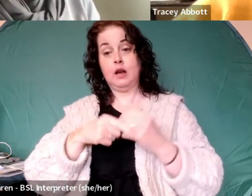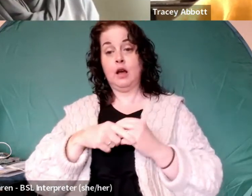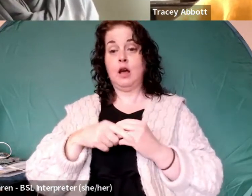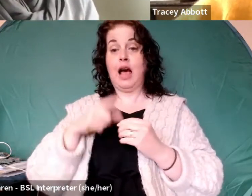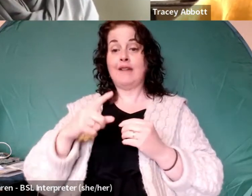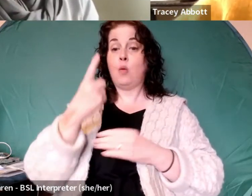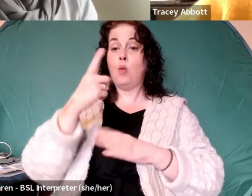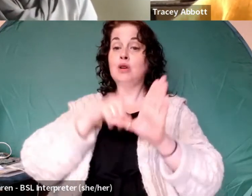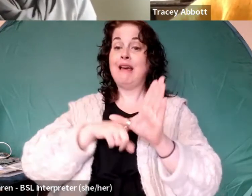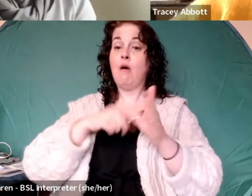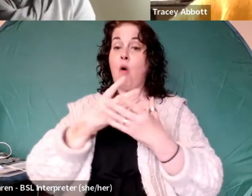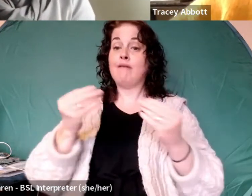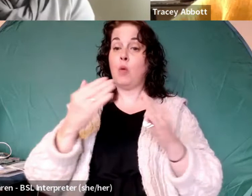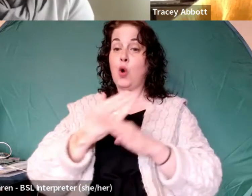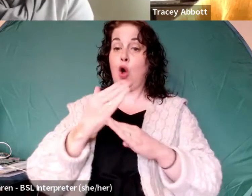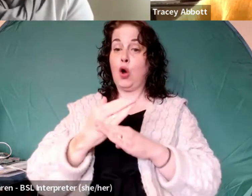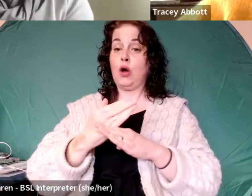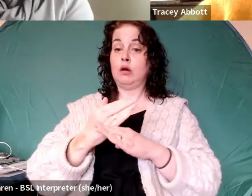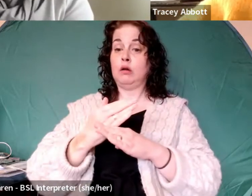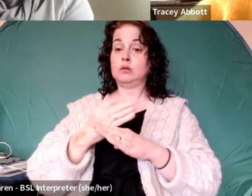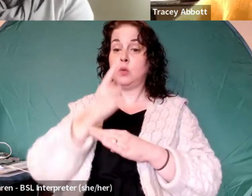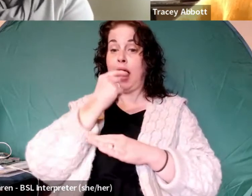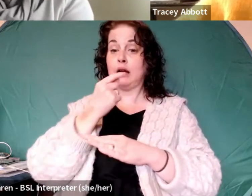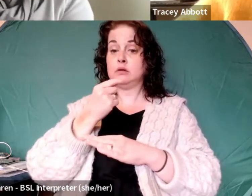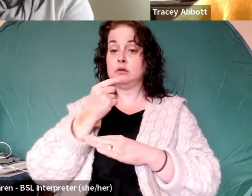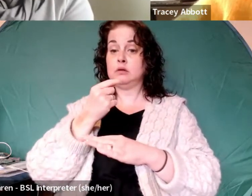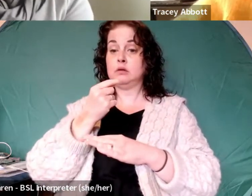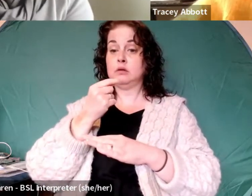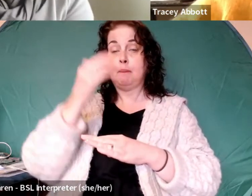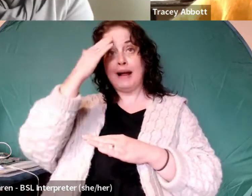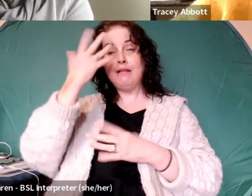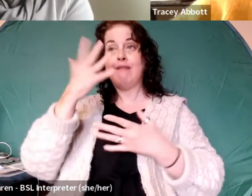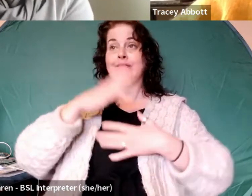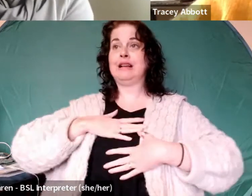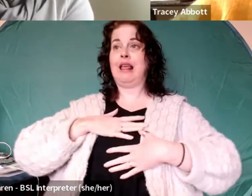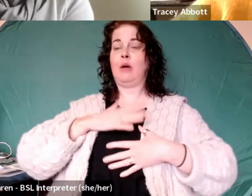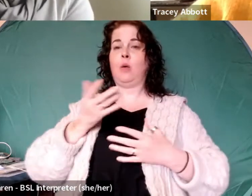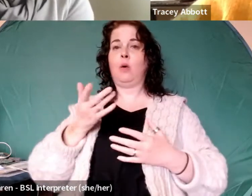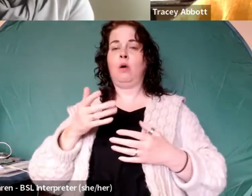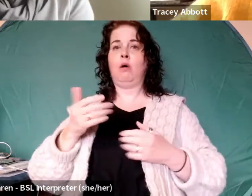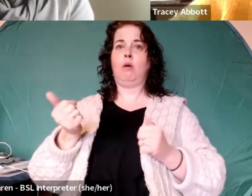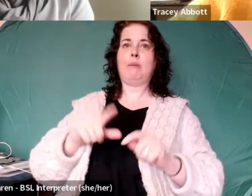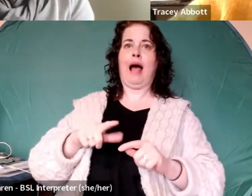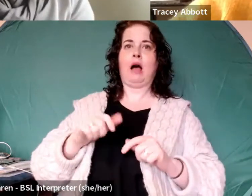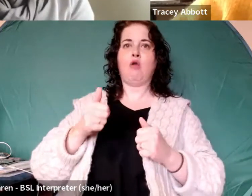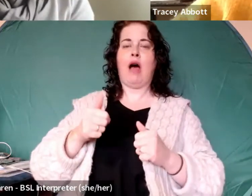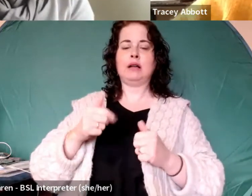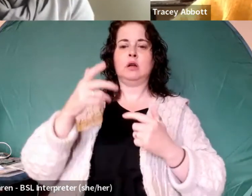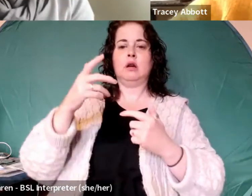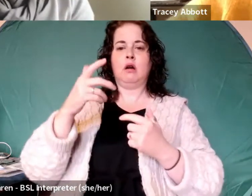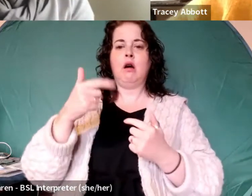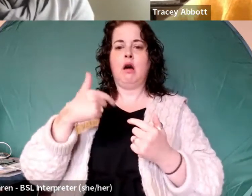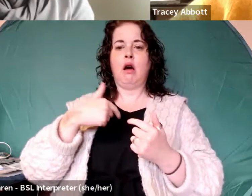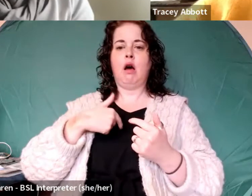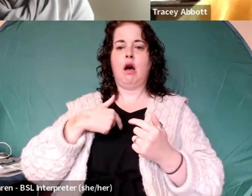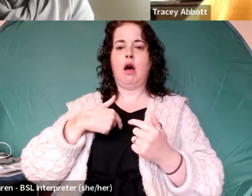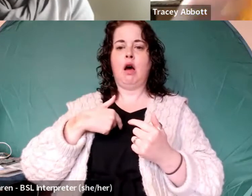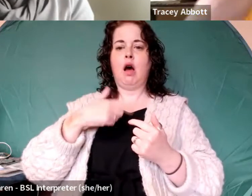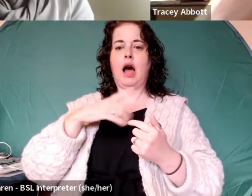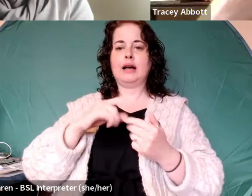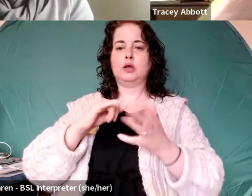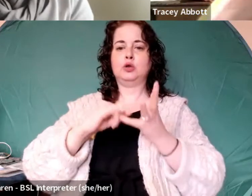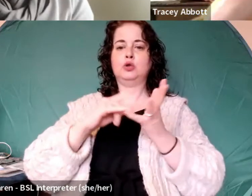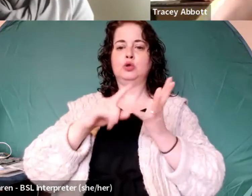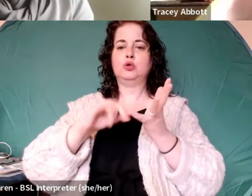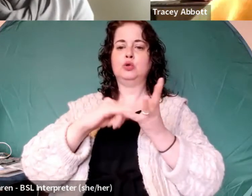about a year off work just to get myself back together again, both mentally and physically. And I was fortunate enough to come across Susan Scott Parker,